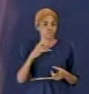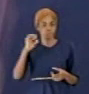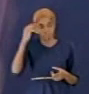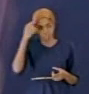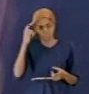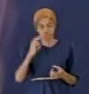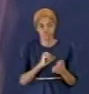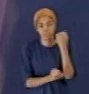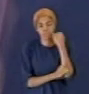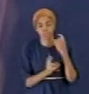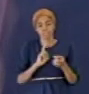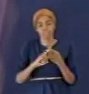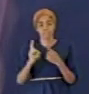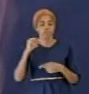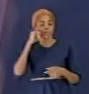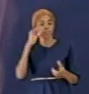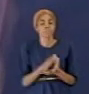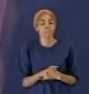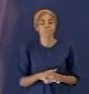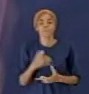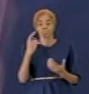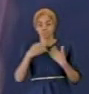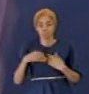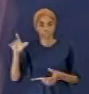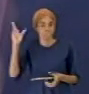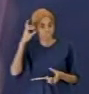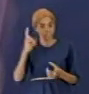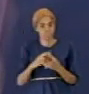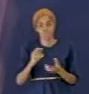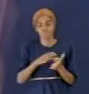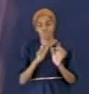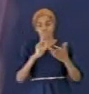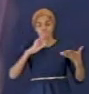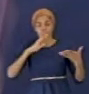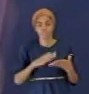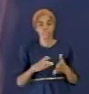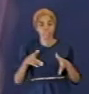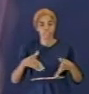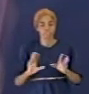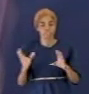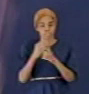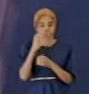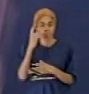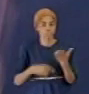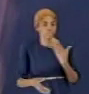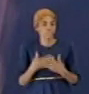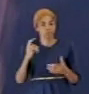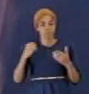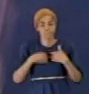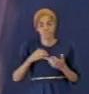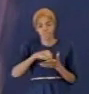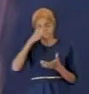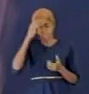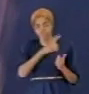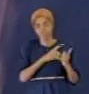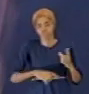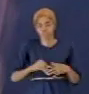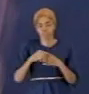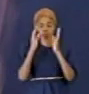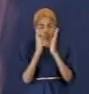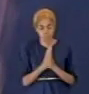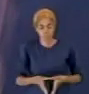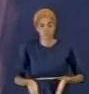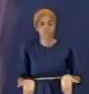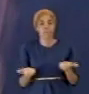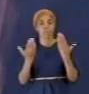reading, and we need to take whatever we have learned to the Lord in prayer. Will you all rise up, please? Talk to the Lord